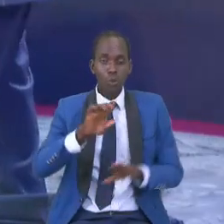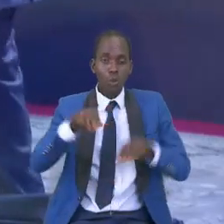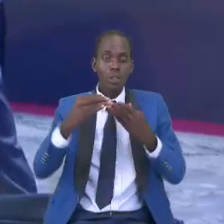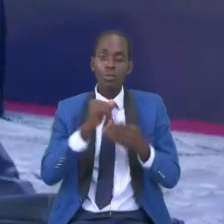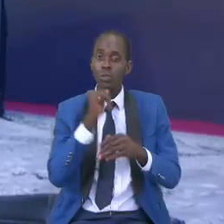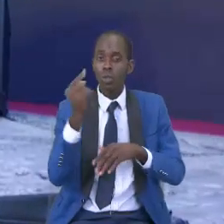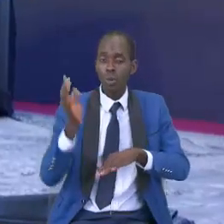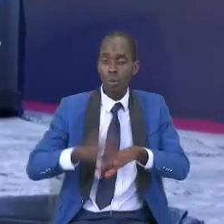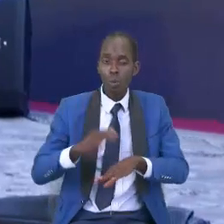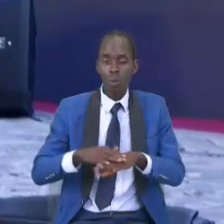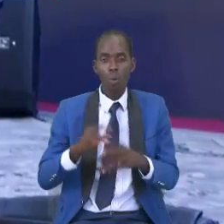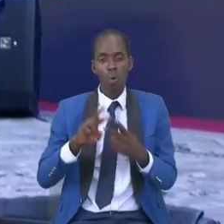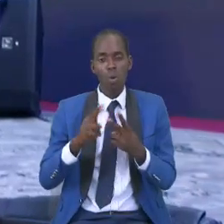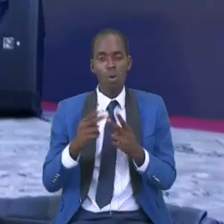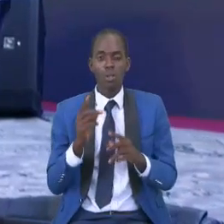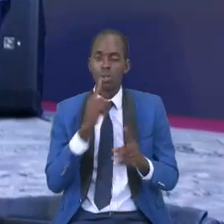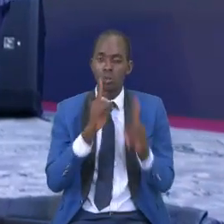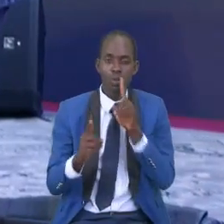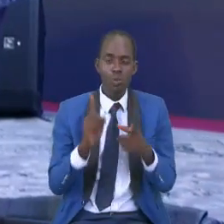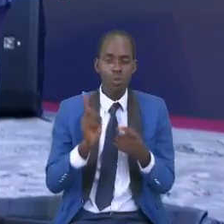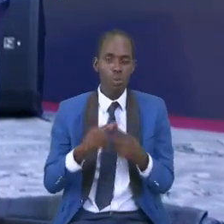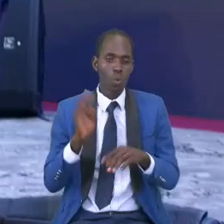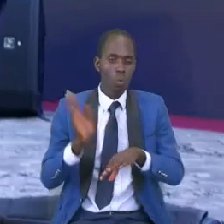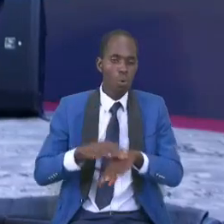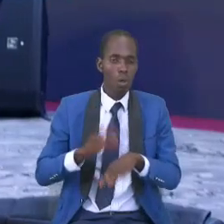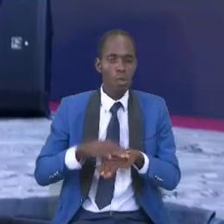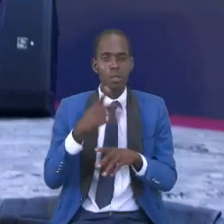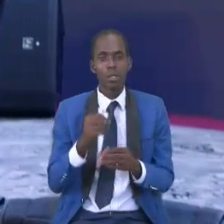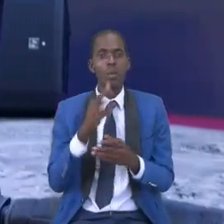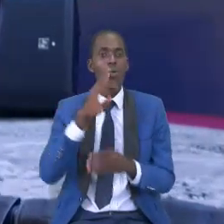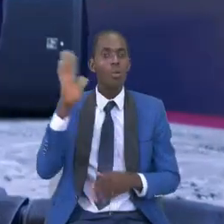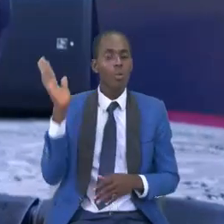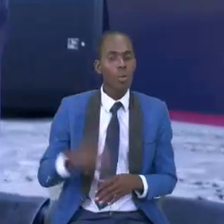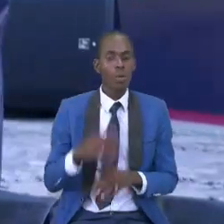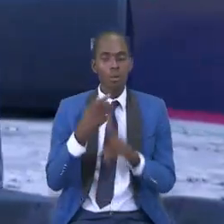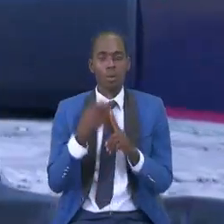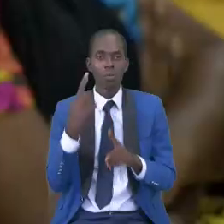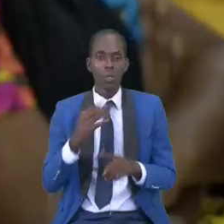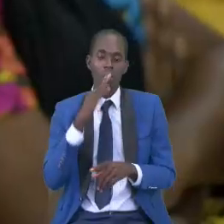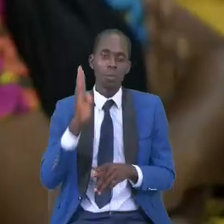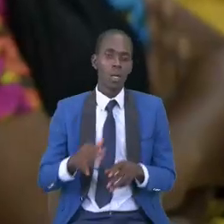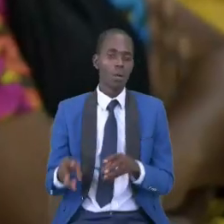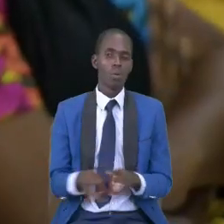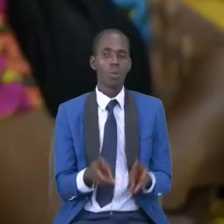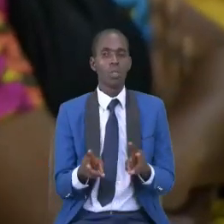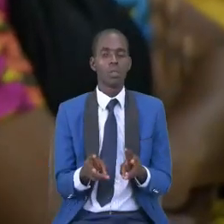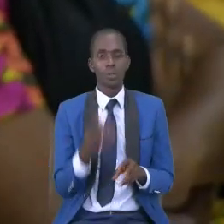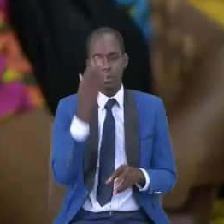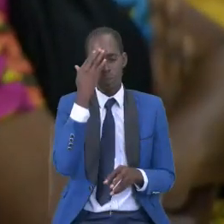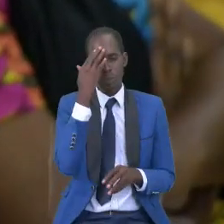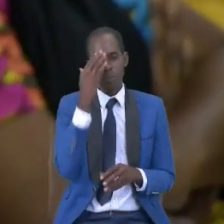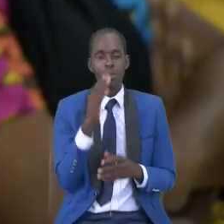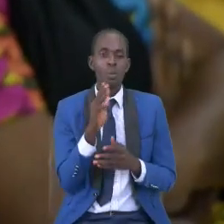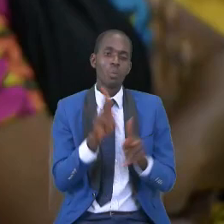warning, nor speakest to warn the wicked from his wicked way. You know, people